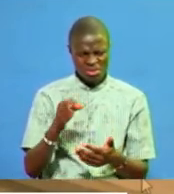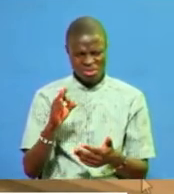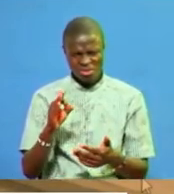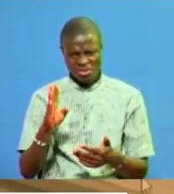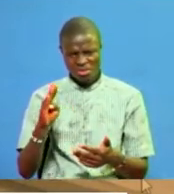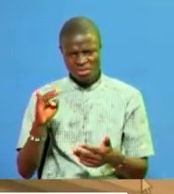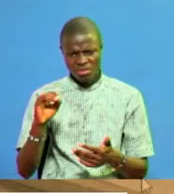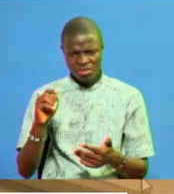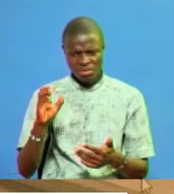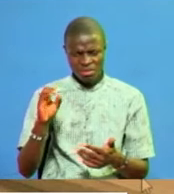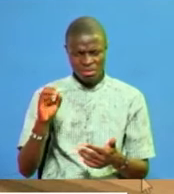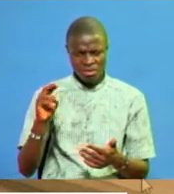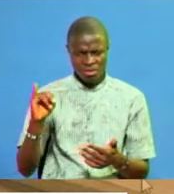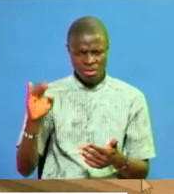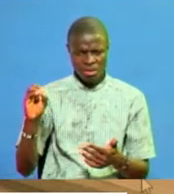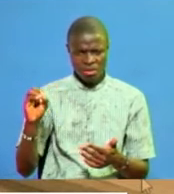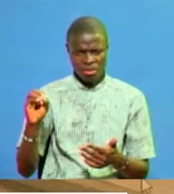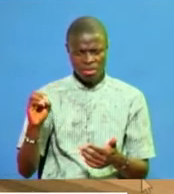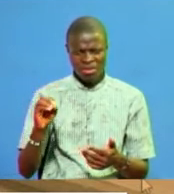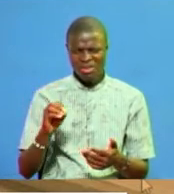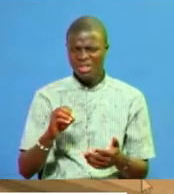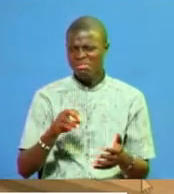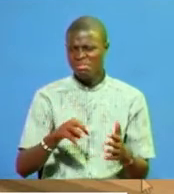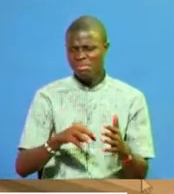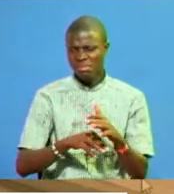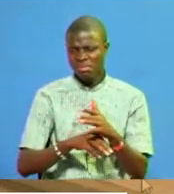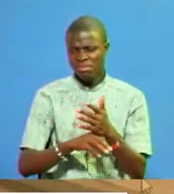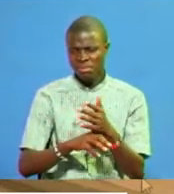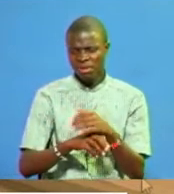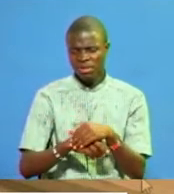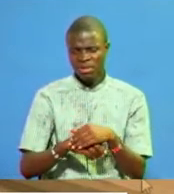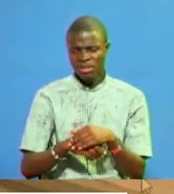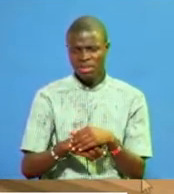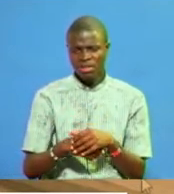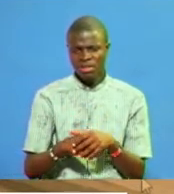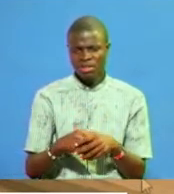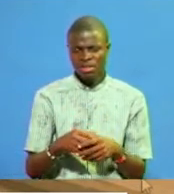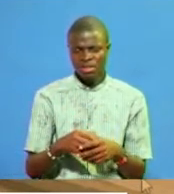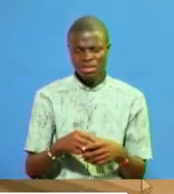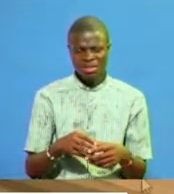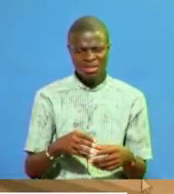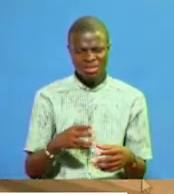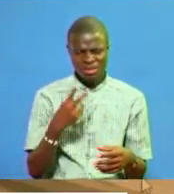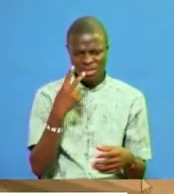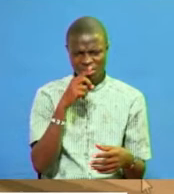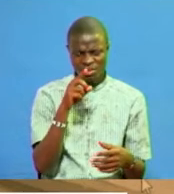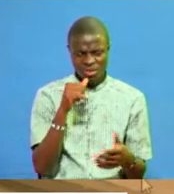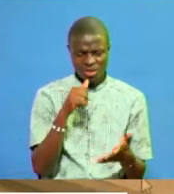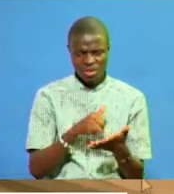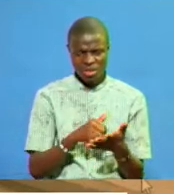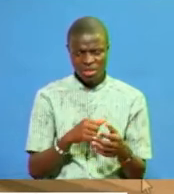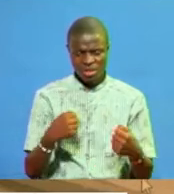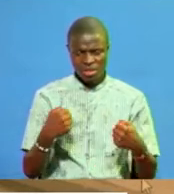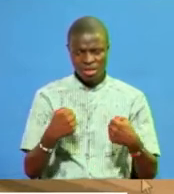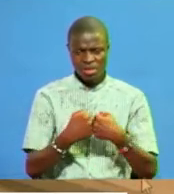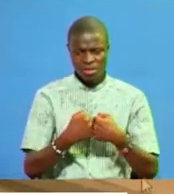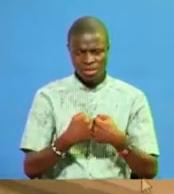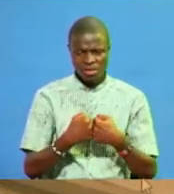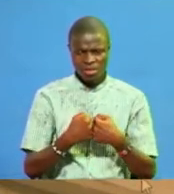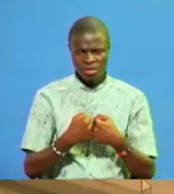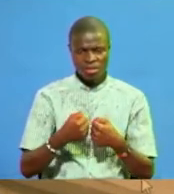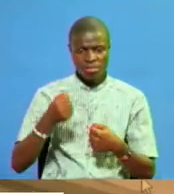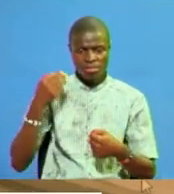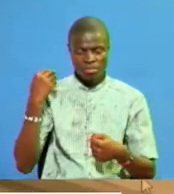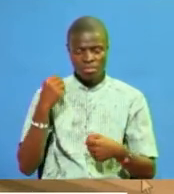there's no central. So it makes it a pretty secure chain. We saw it happening, I think, last